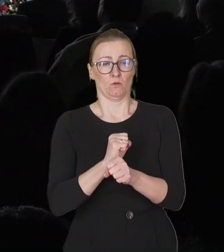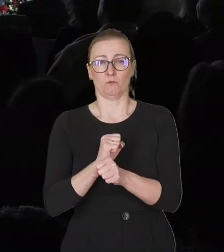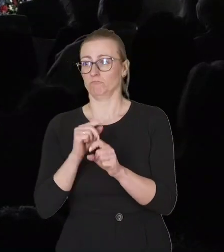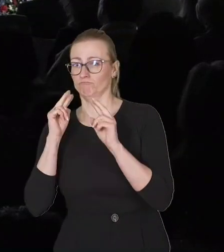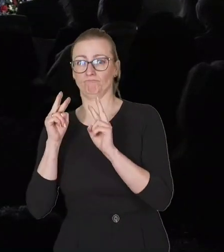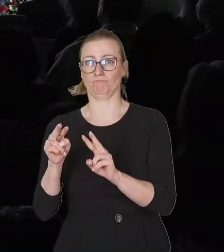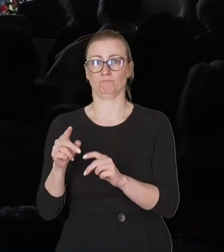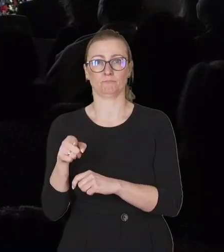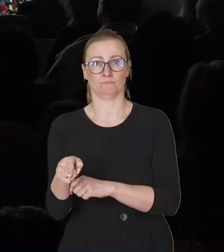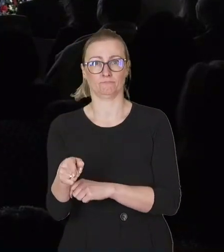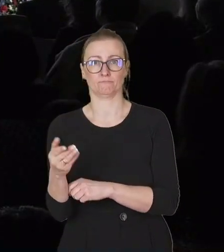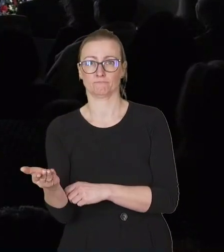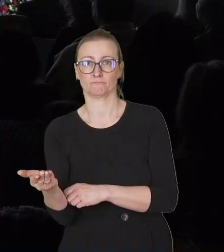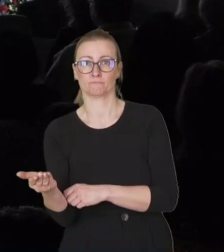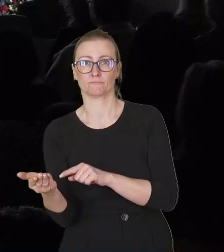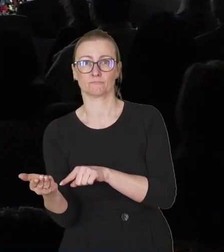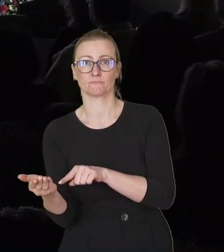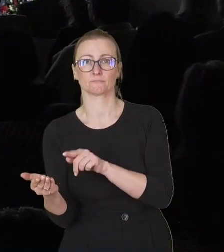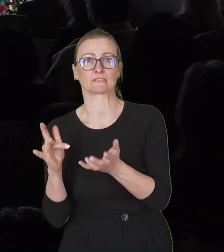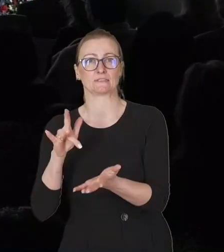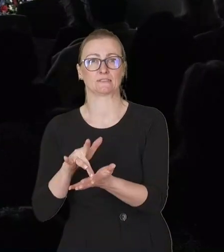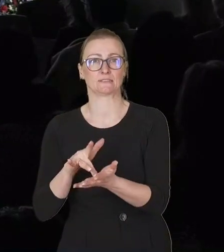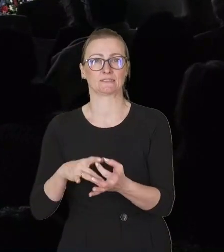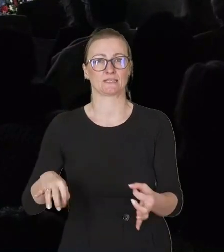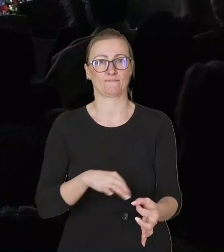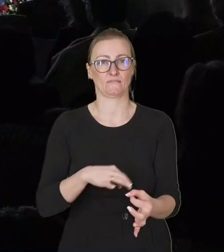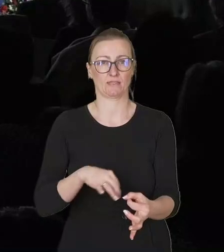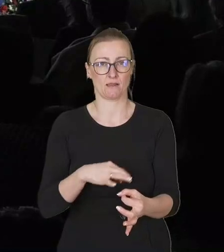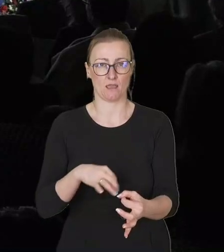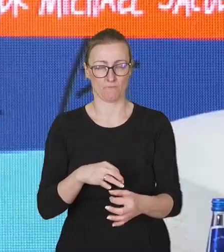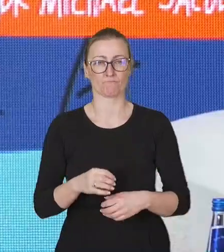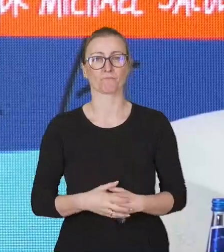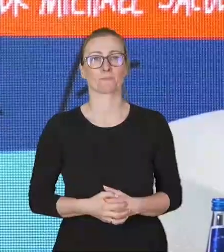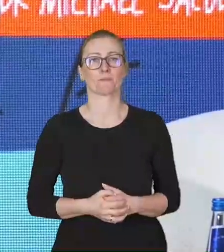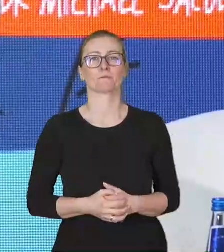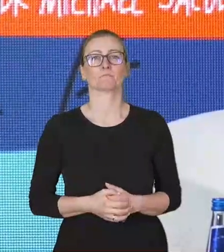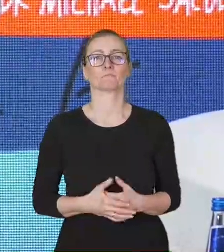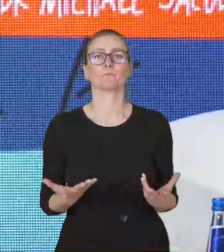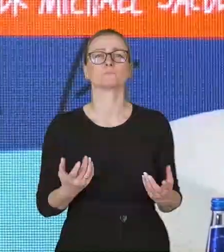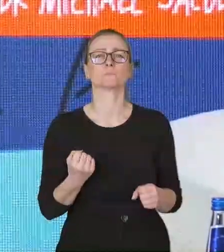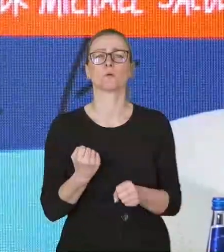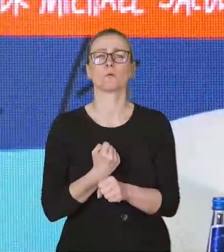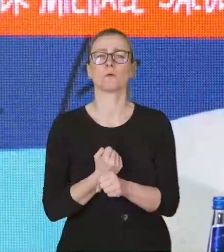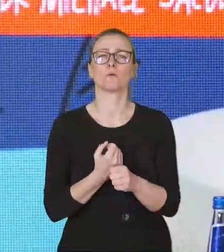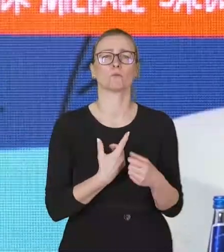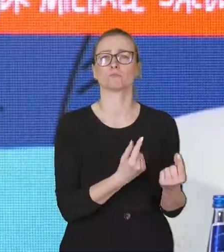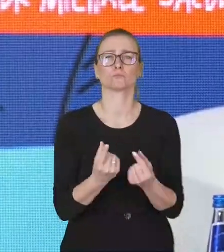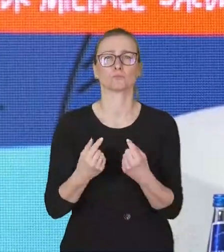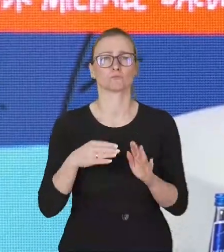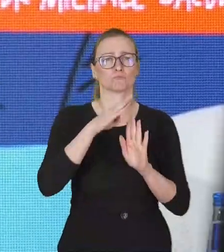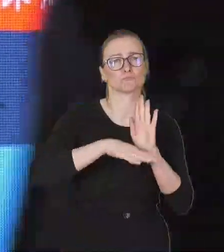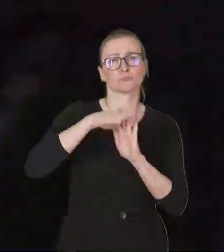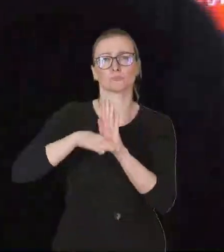contributed to several projects on regional innovation and smart specialization and transformative innovation policies for sustainable